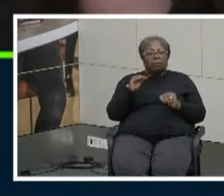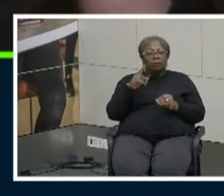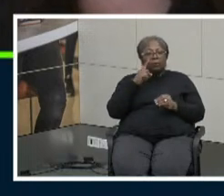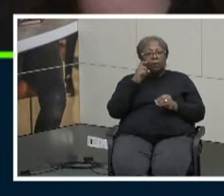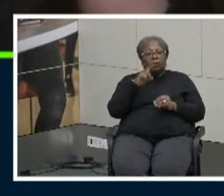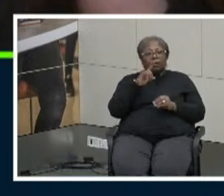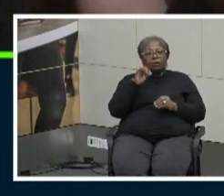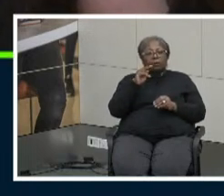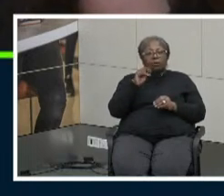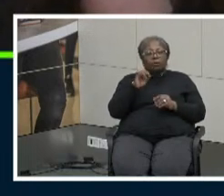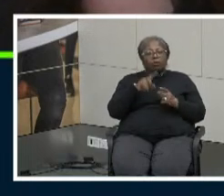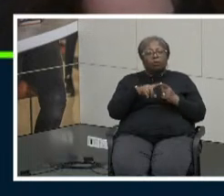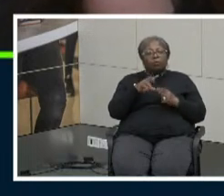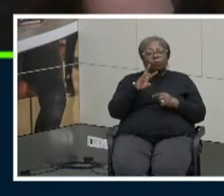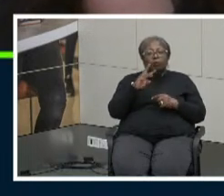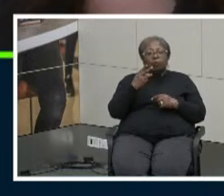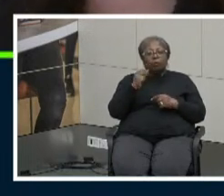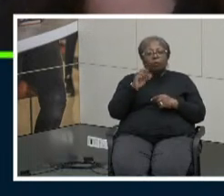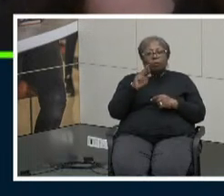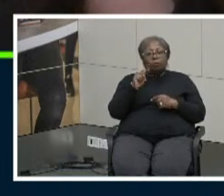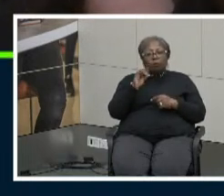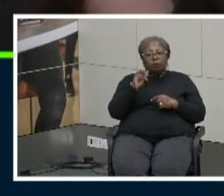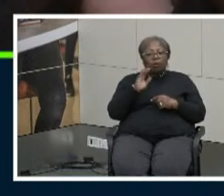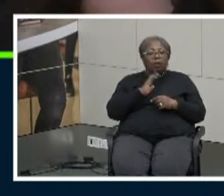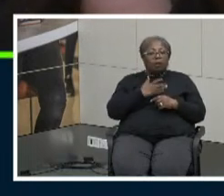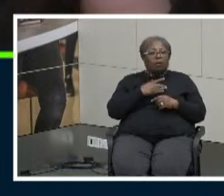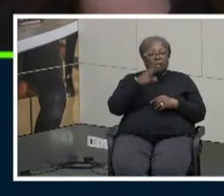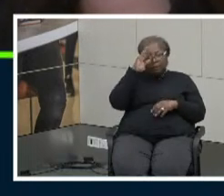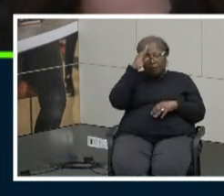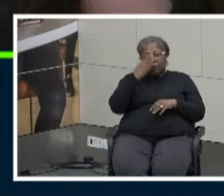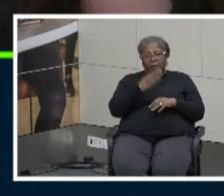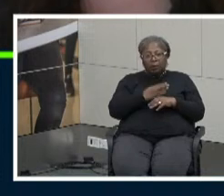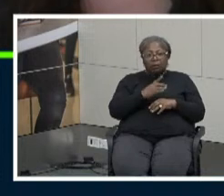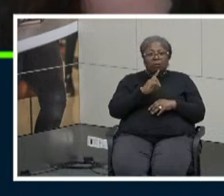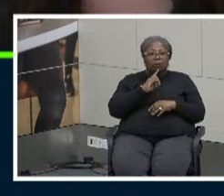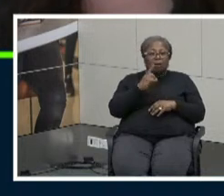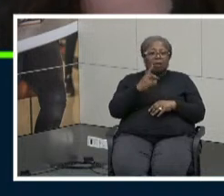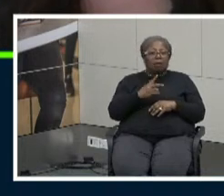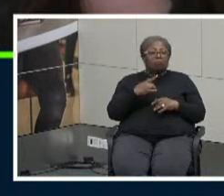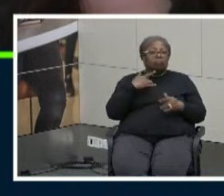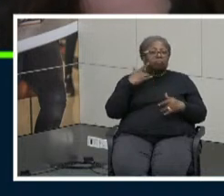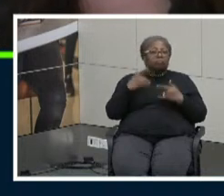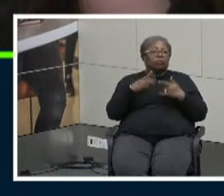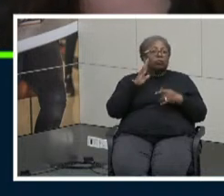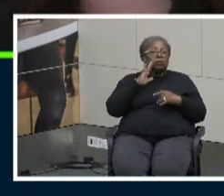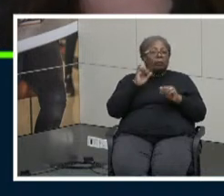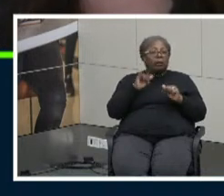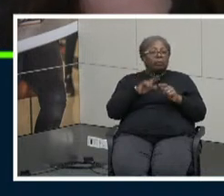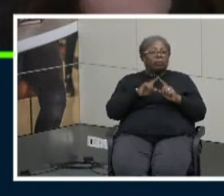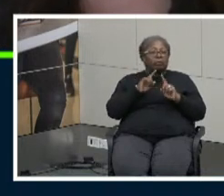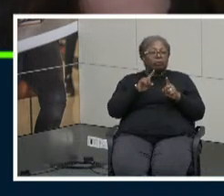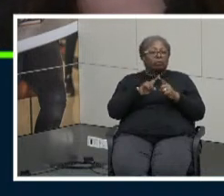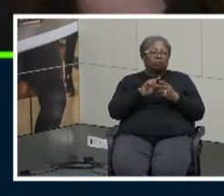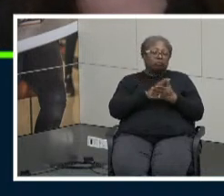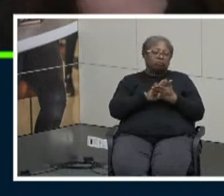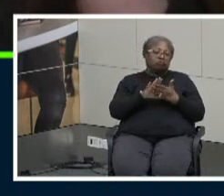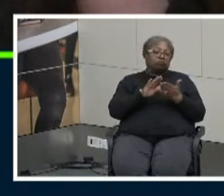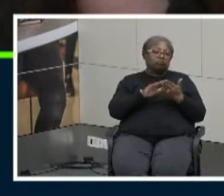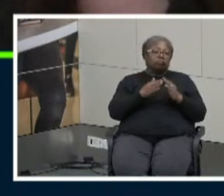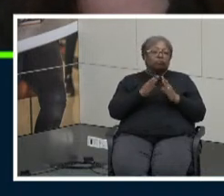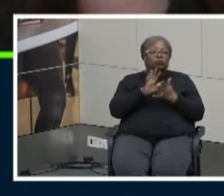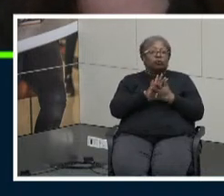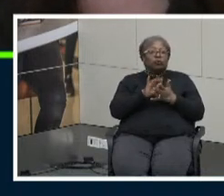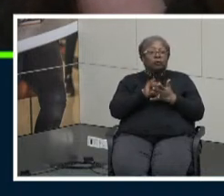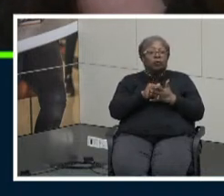the zoning to Wharton our son is is only one and a half but we were thrilled that he would likely be able to attend a beloved neighborhood school that